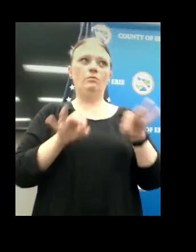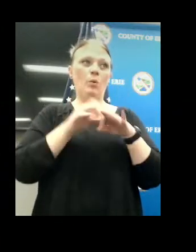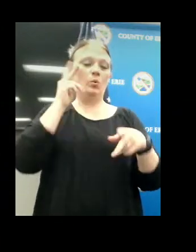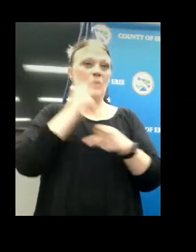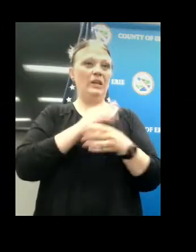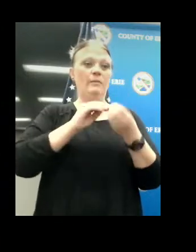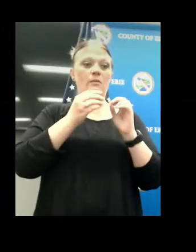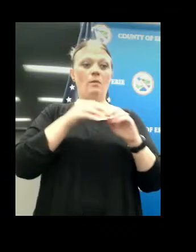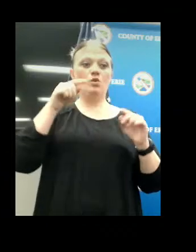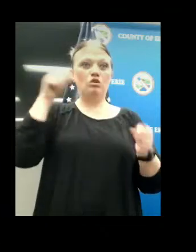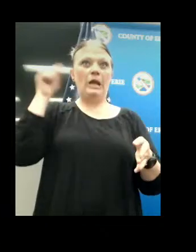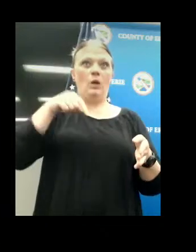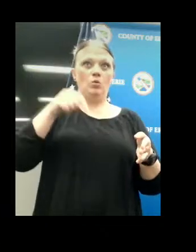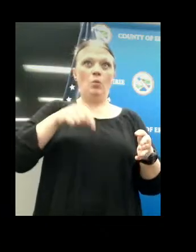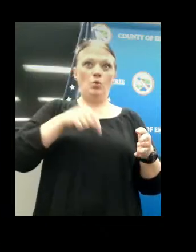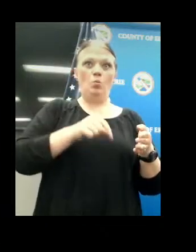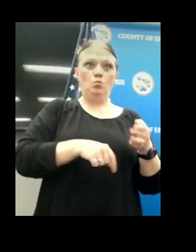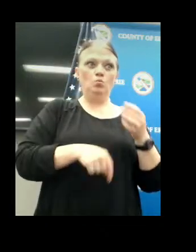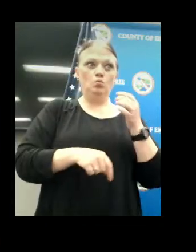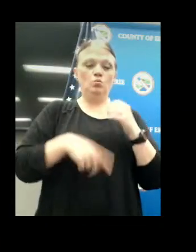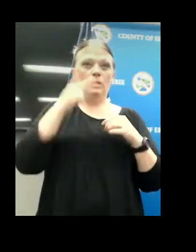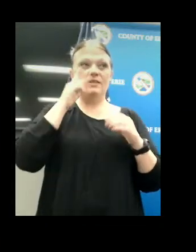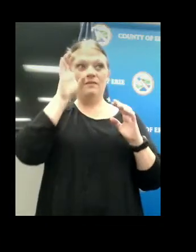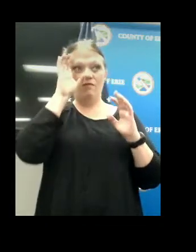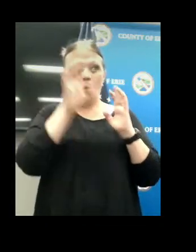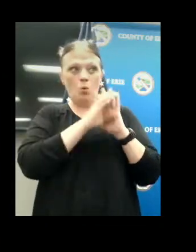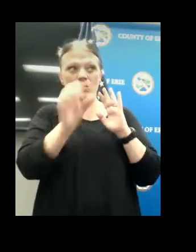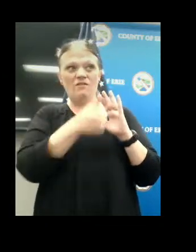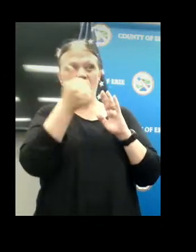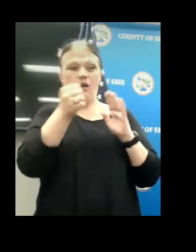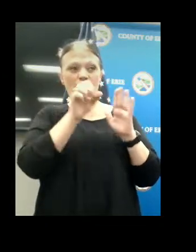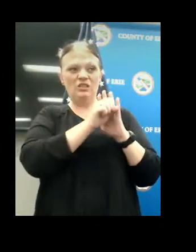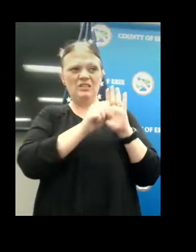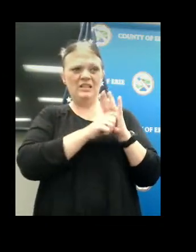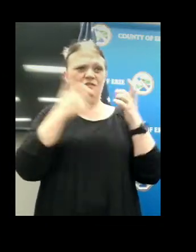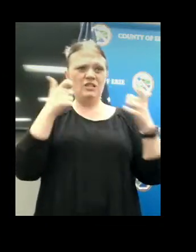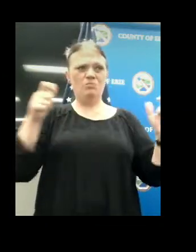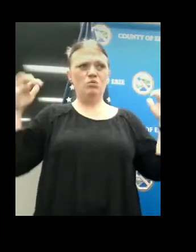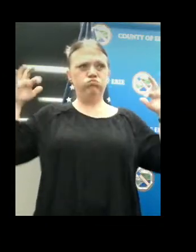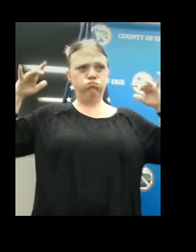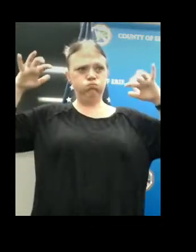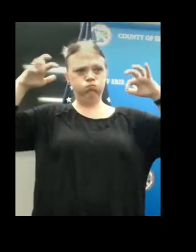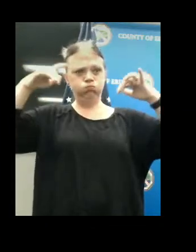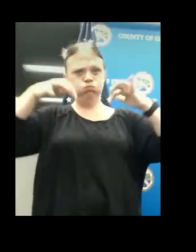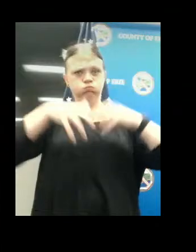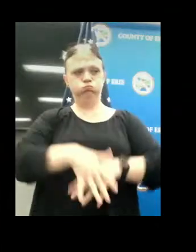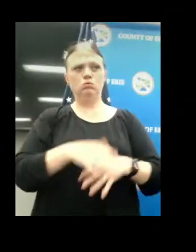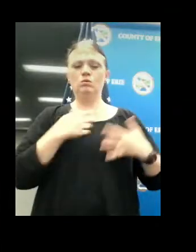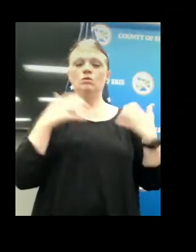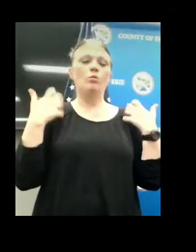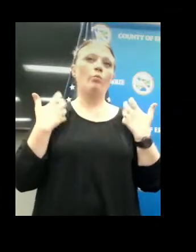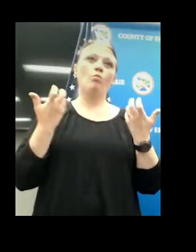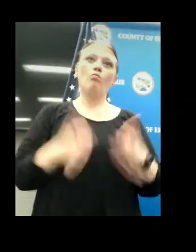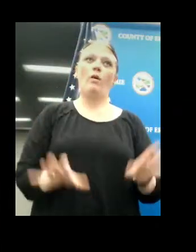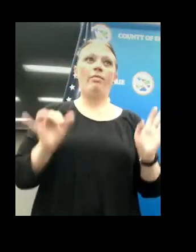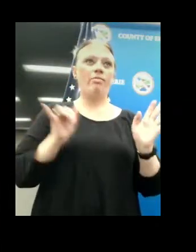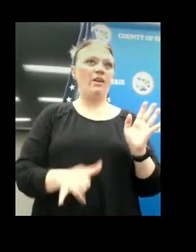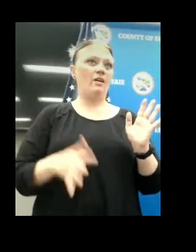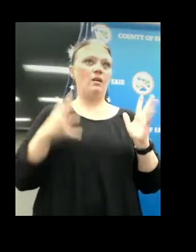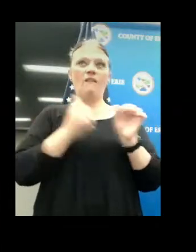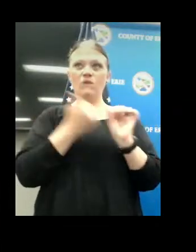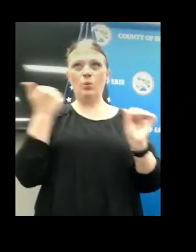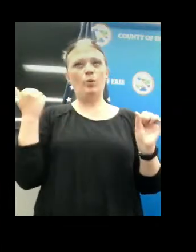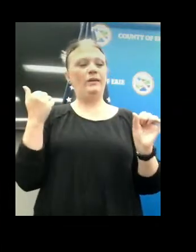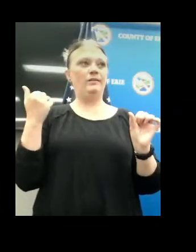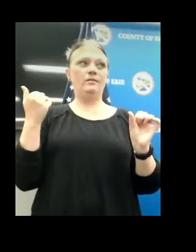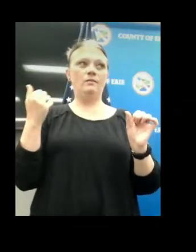numbers down. We've seen, photos in other states of like huge crowds, huge gatherings. We don't want to do that. We want to